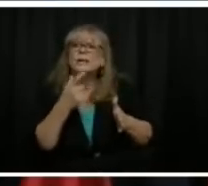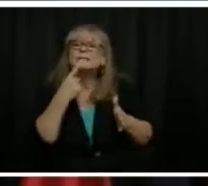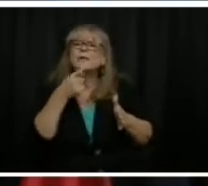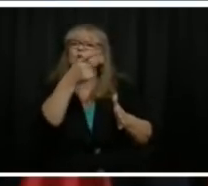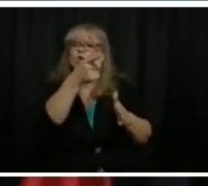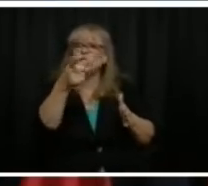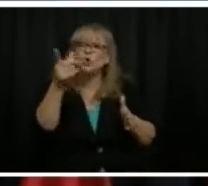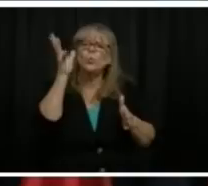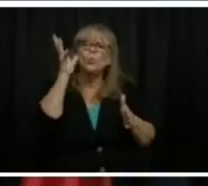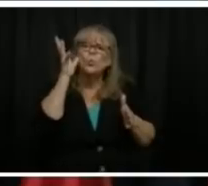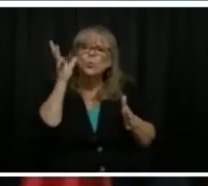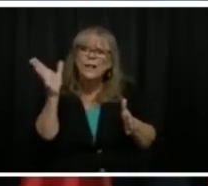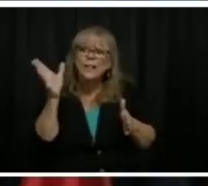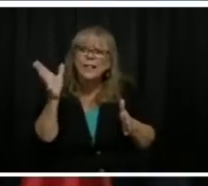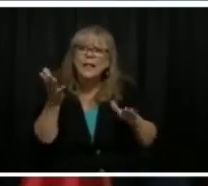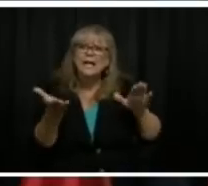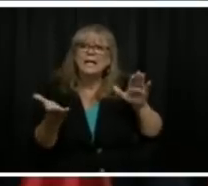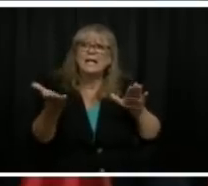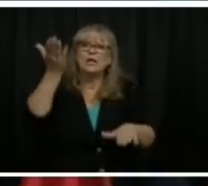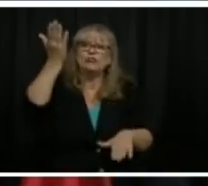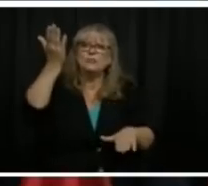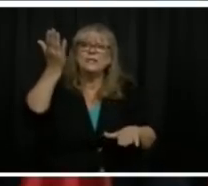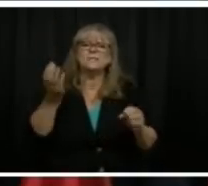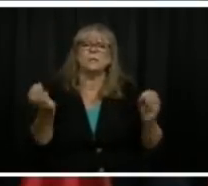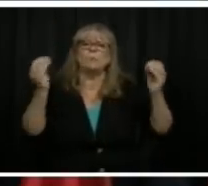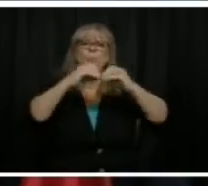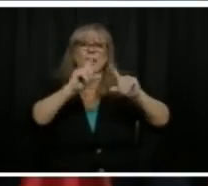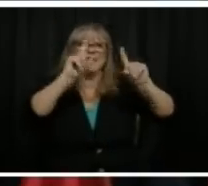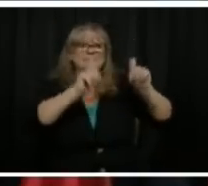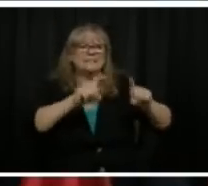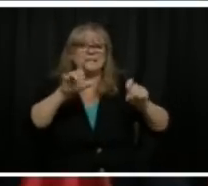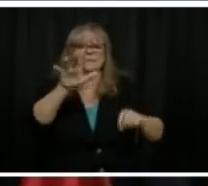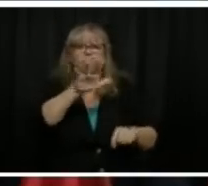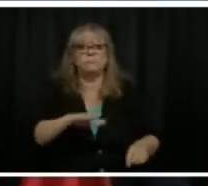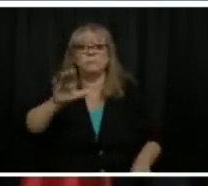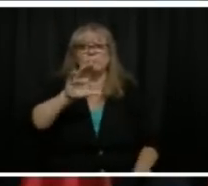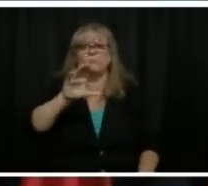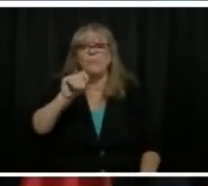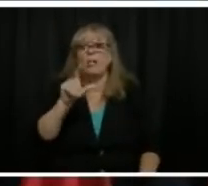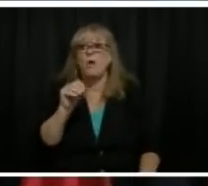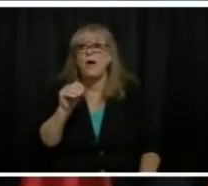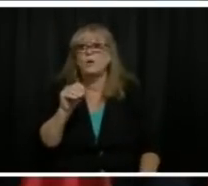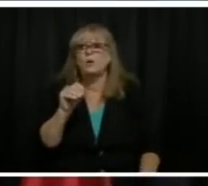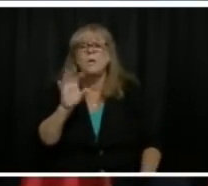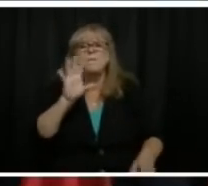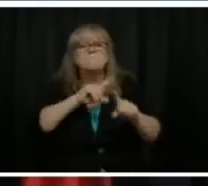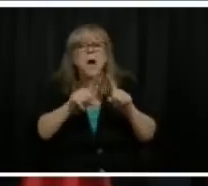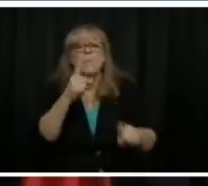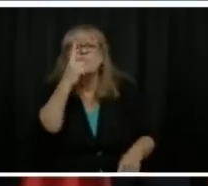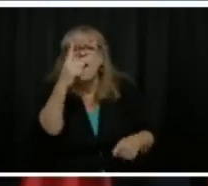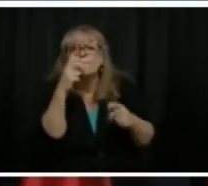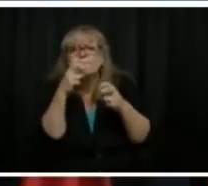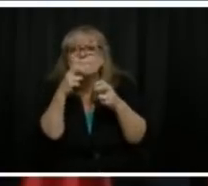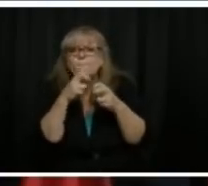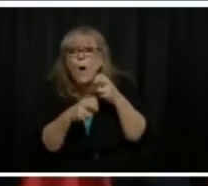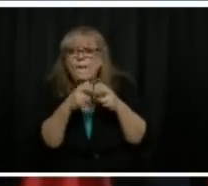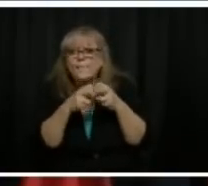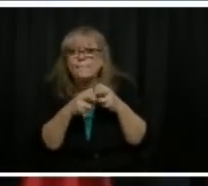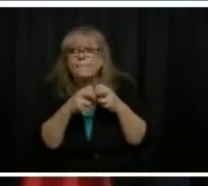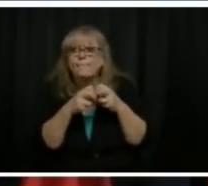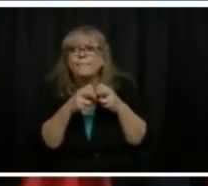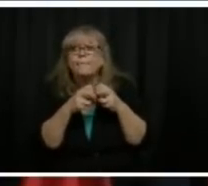that you've spoken about one of the problems with the testing program right now is the growing delay in